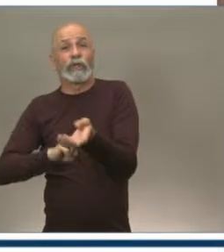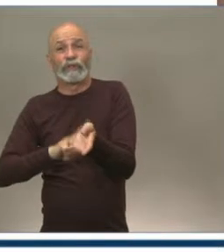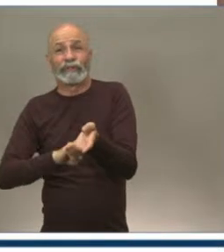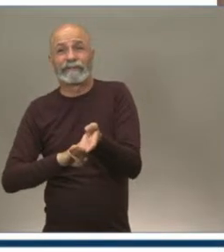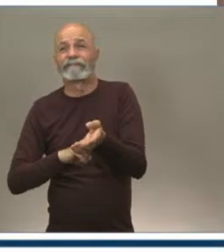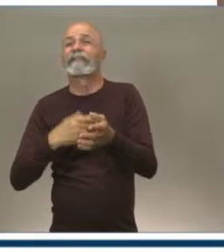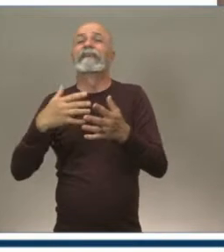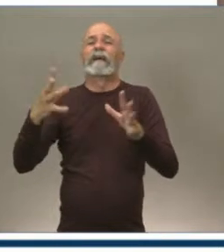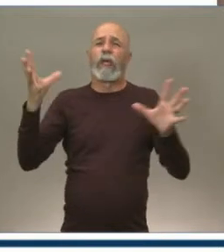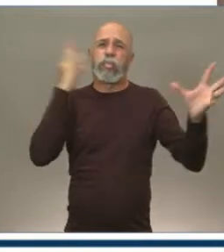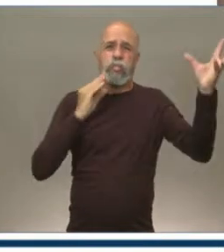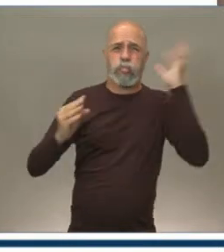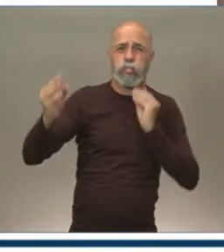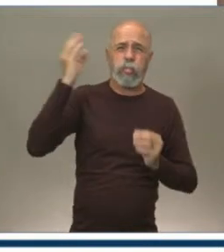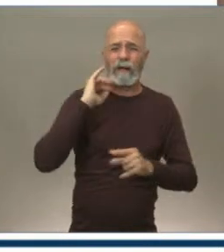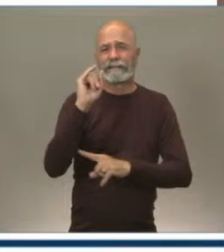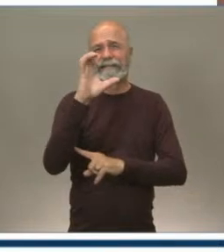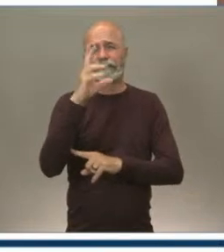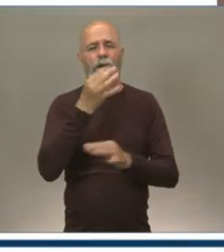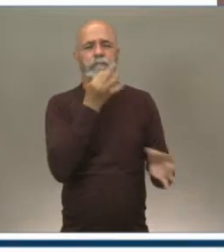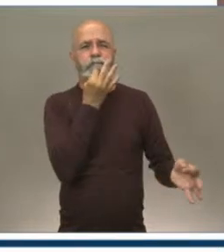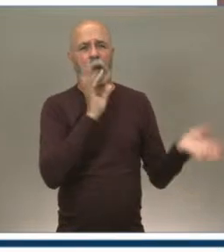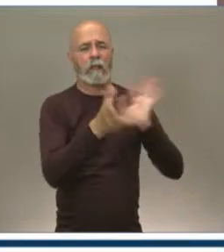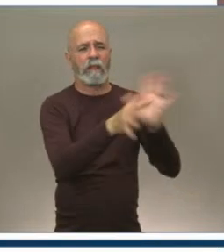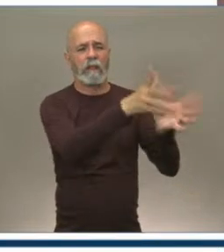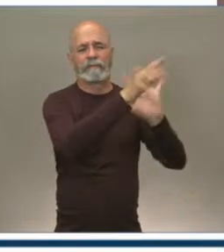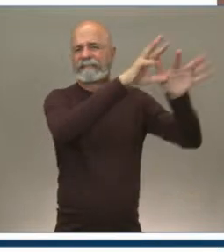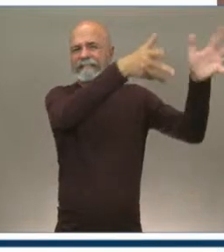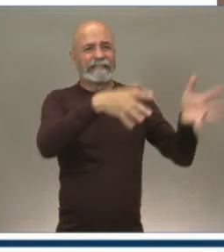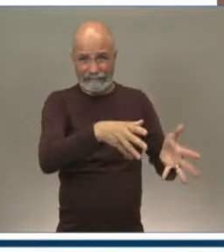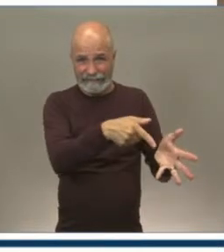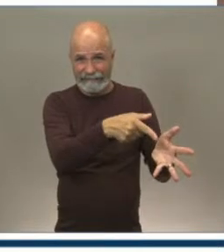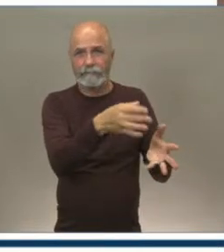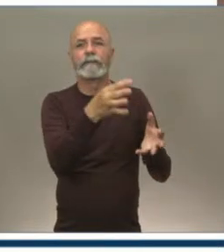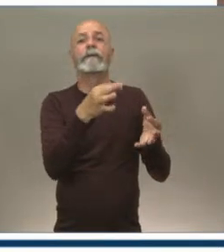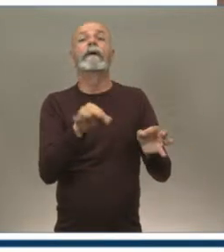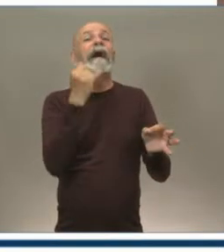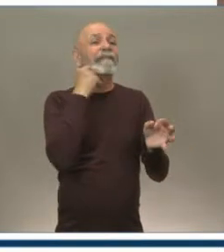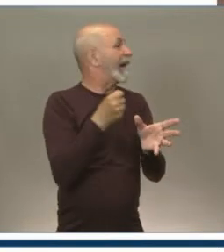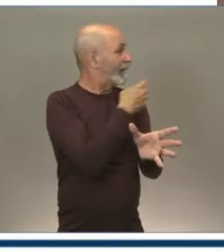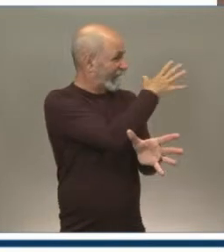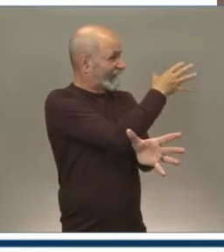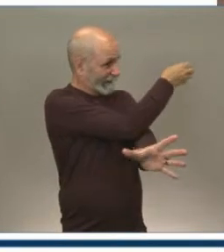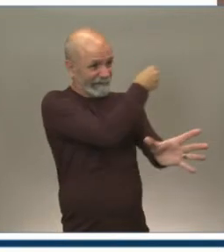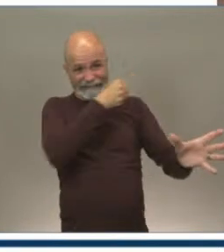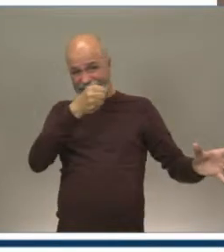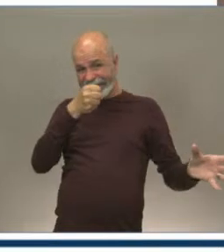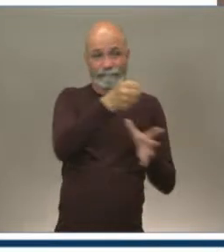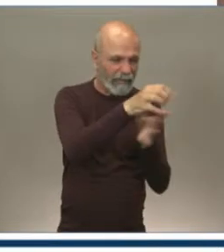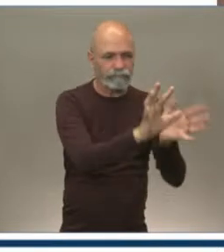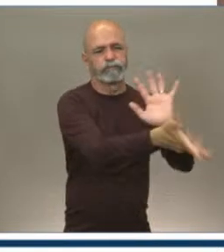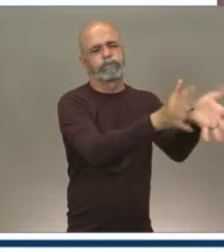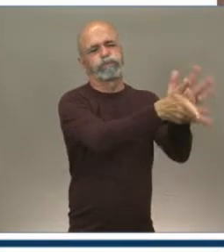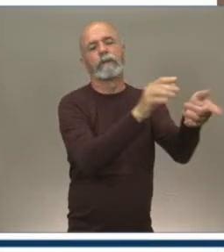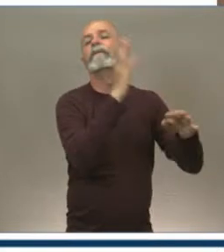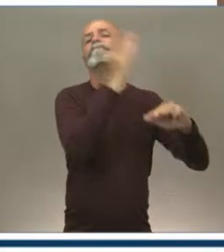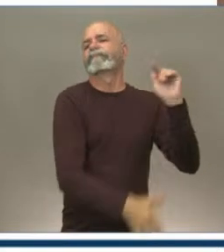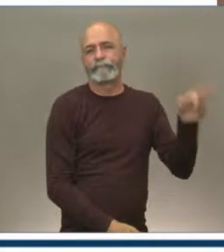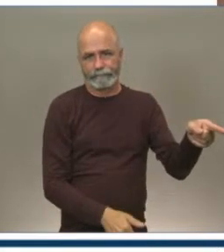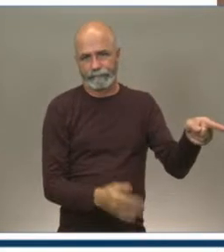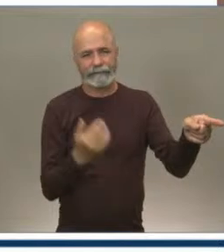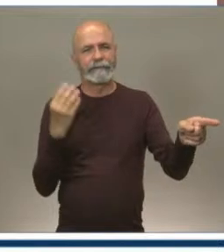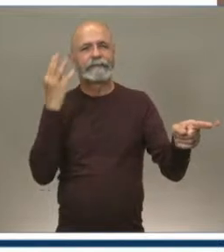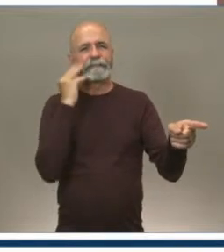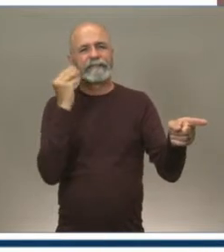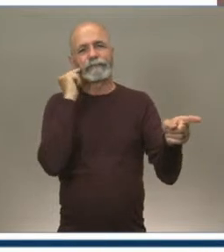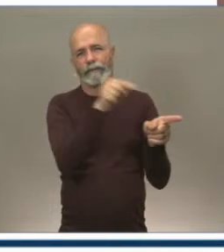care special skills, sometimes working in other areas, and we are actively redeploying some of those staff back to the intensive care unit.